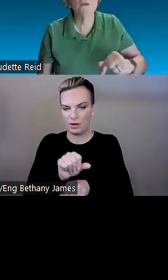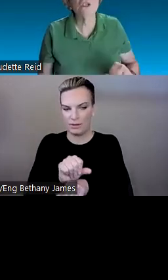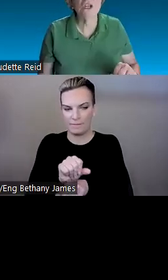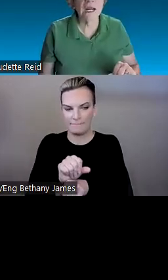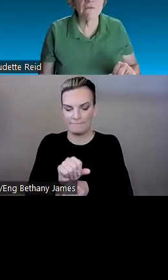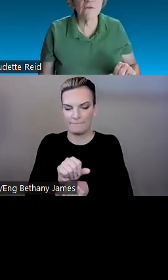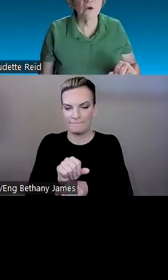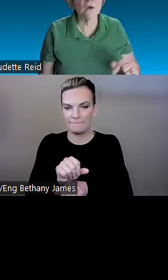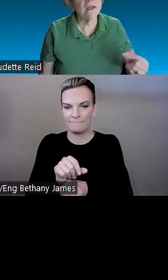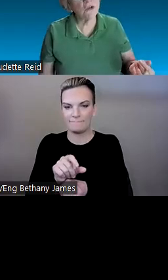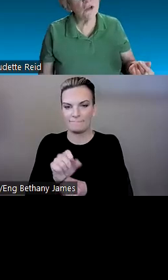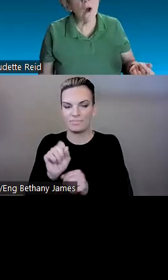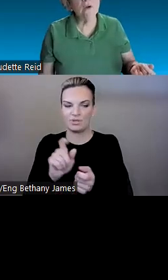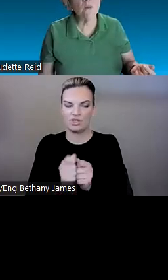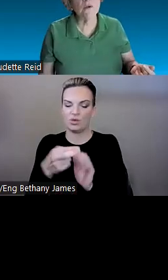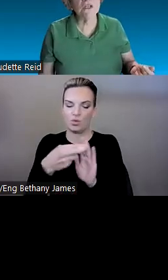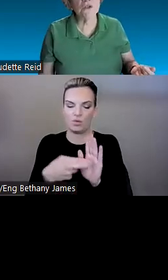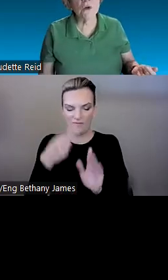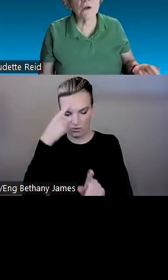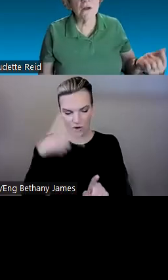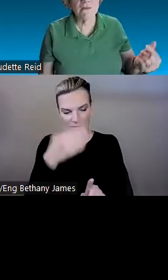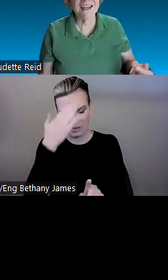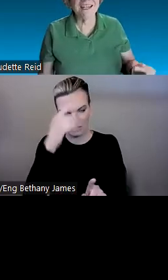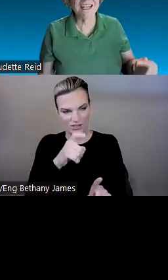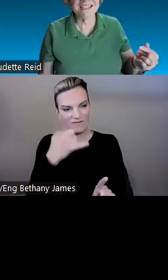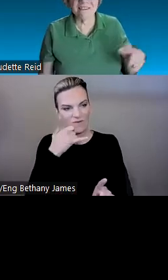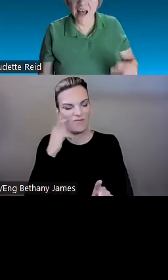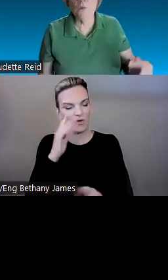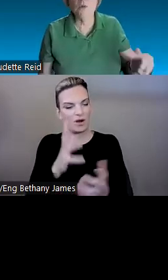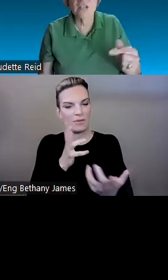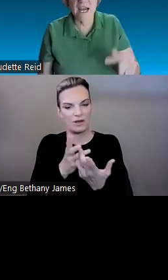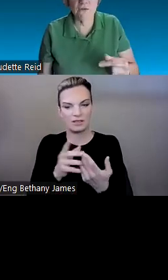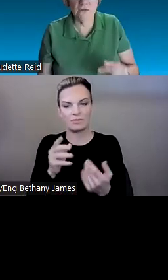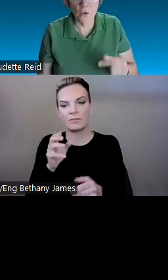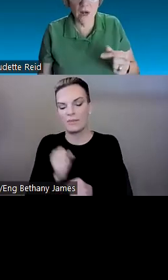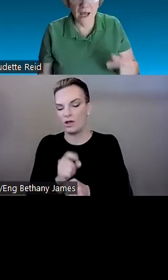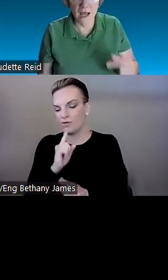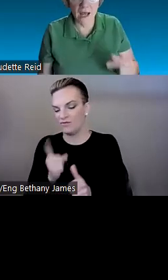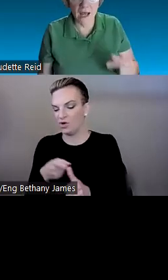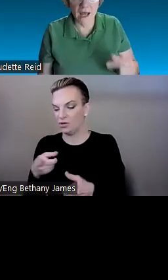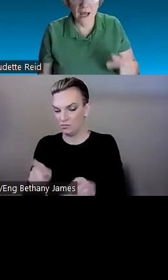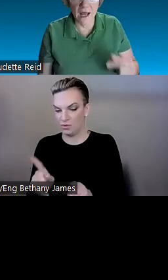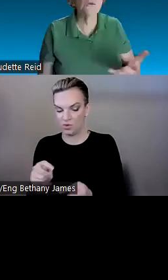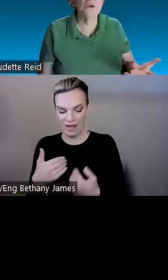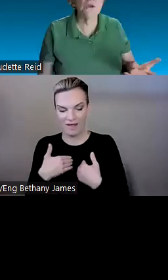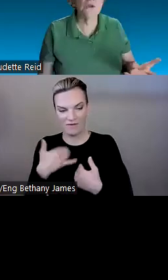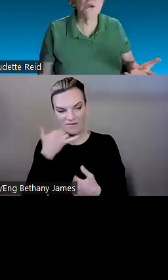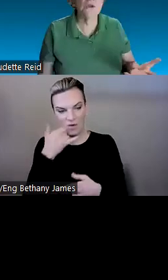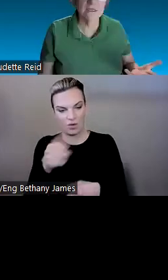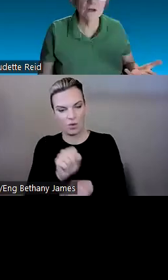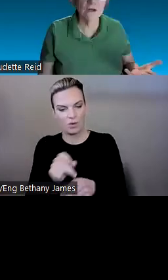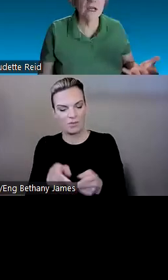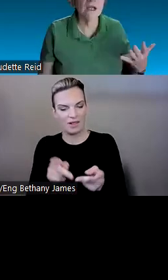so that she could have a phone. So you always want to be sure that it is allowable to have a phone on the workplace before you